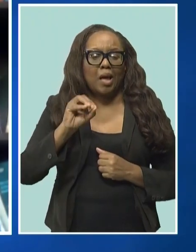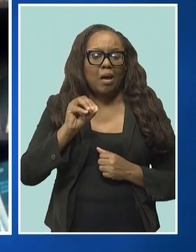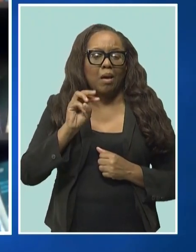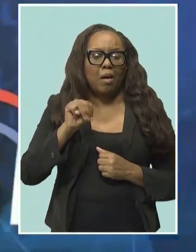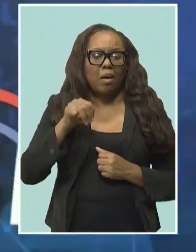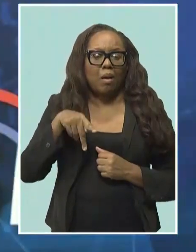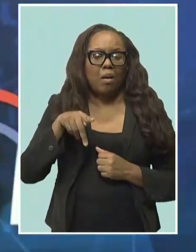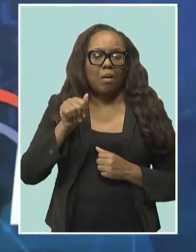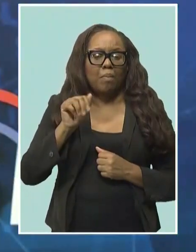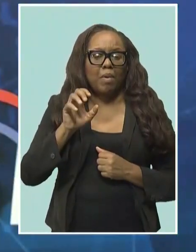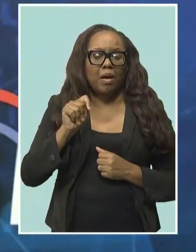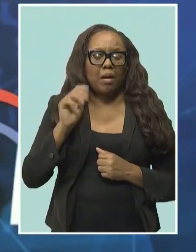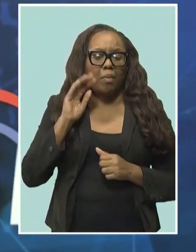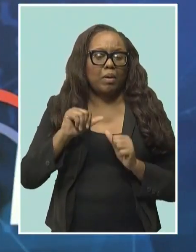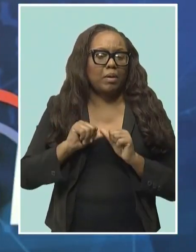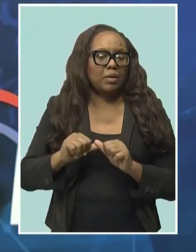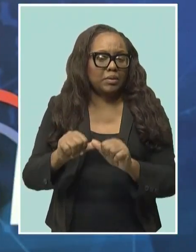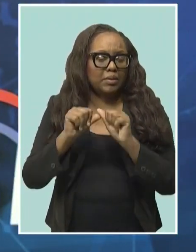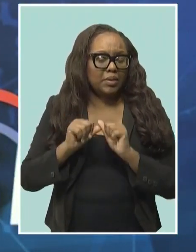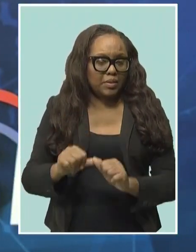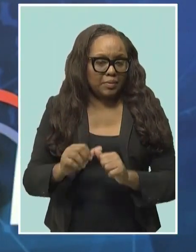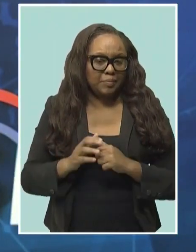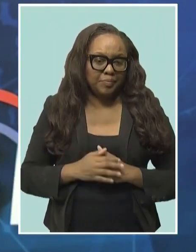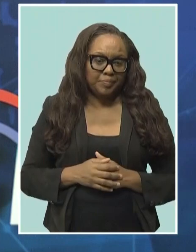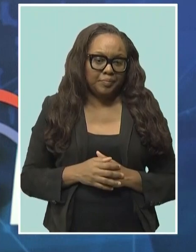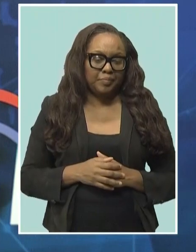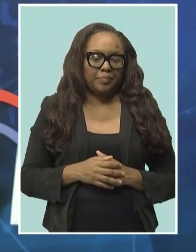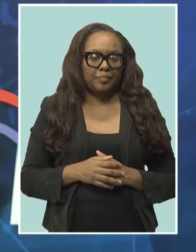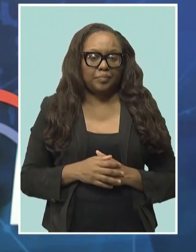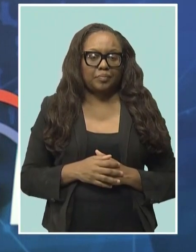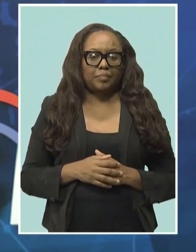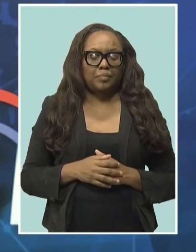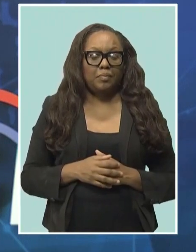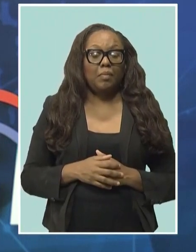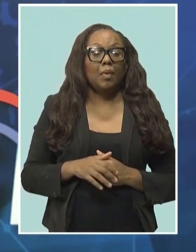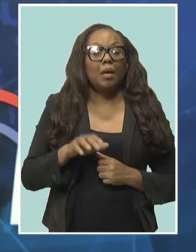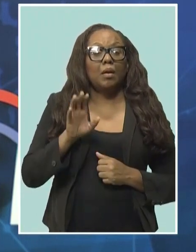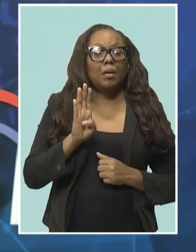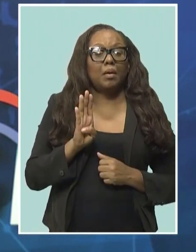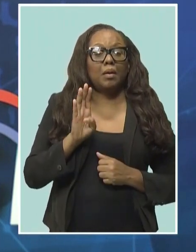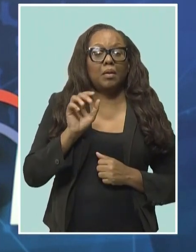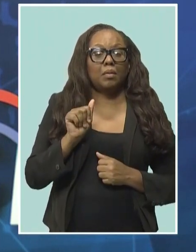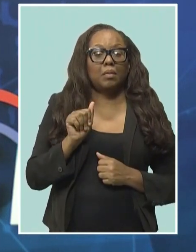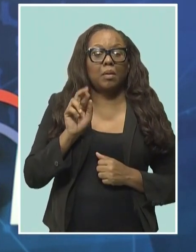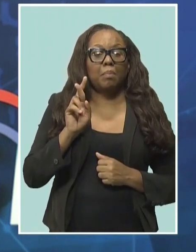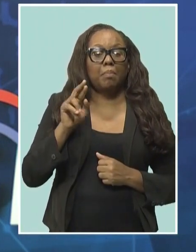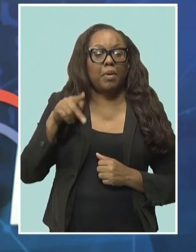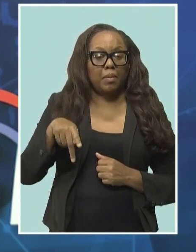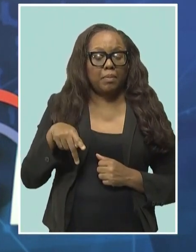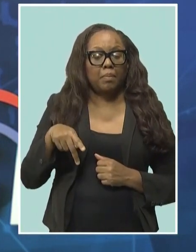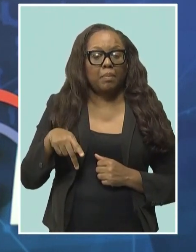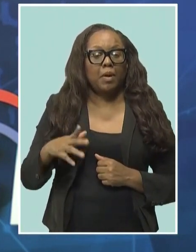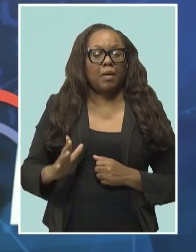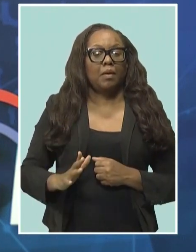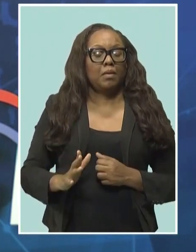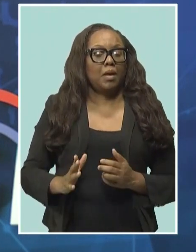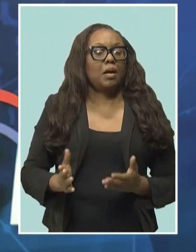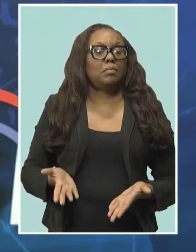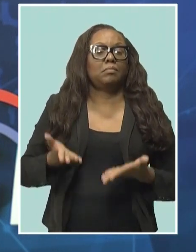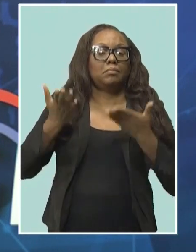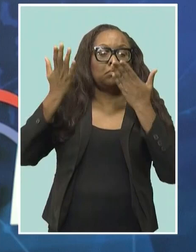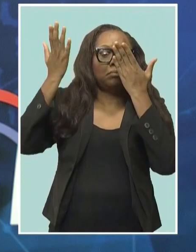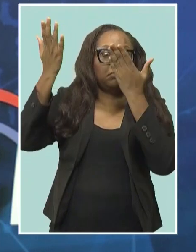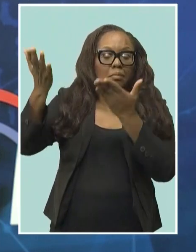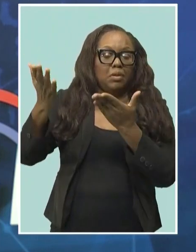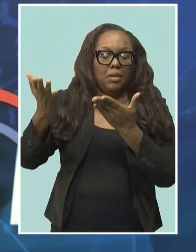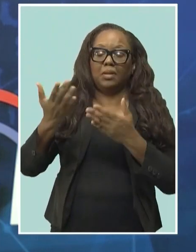longer. The Barbados Association of Retired Persons, BARP, has formally filed its objection to the request by